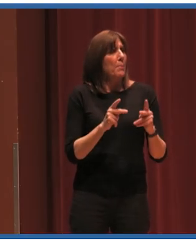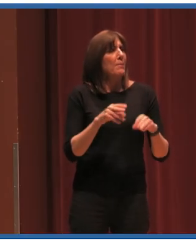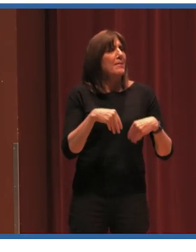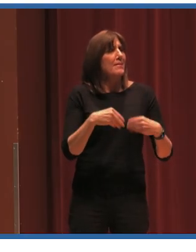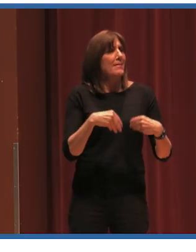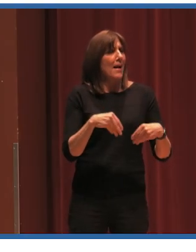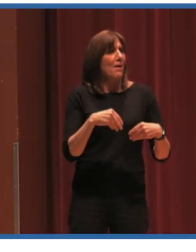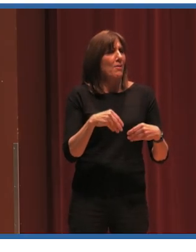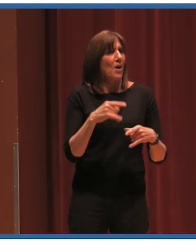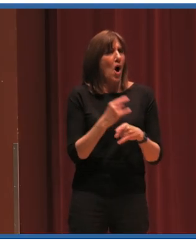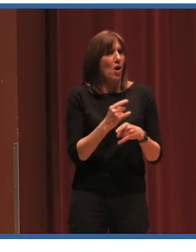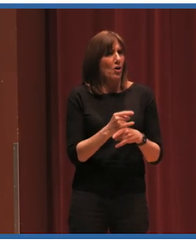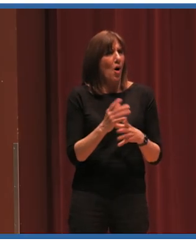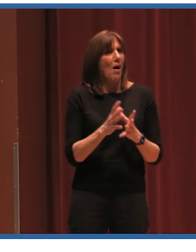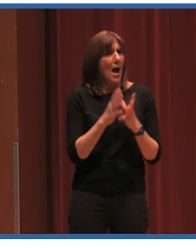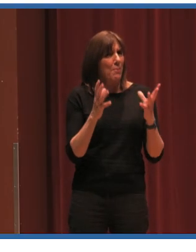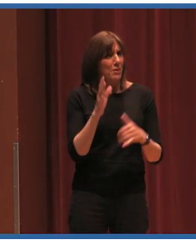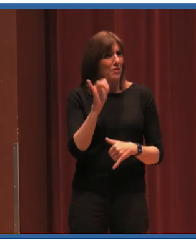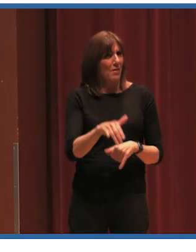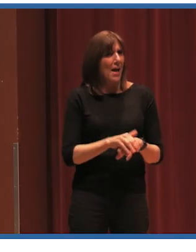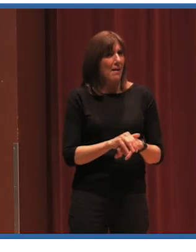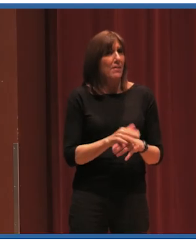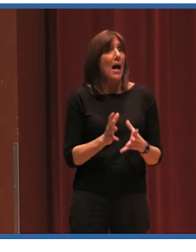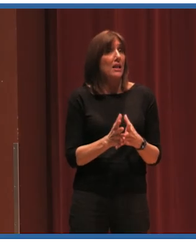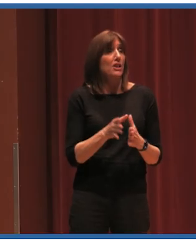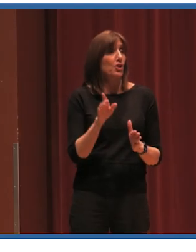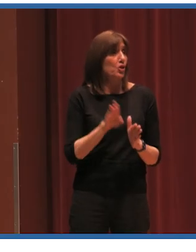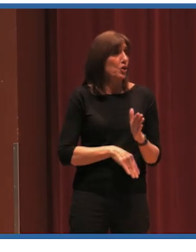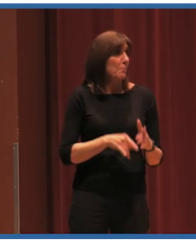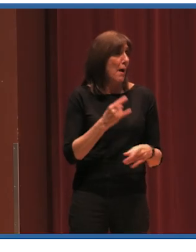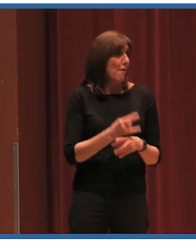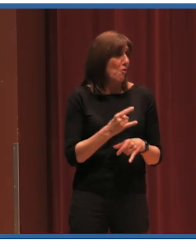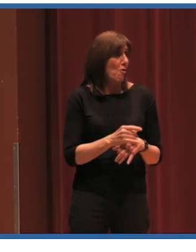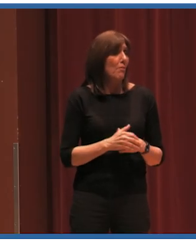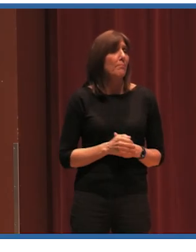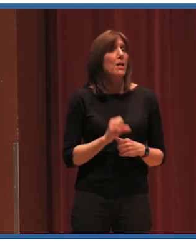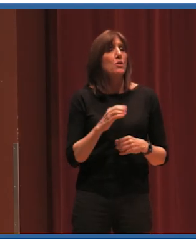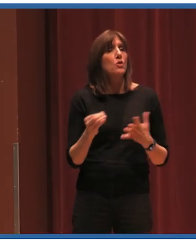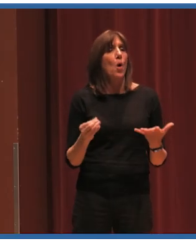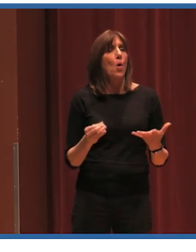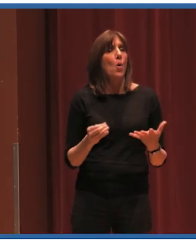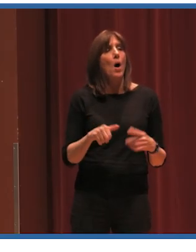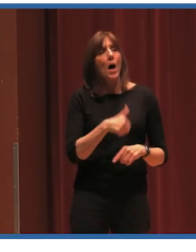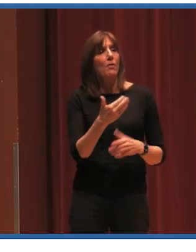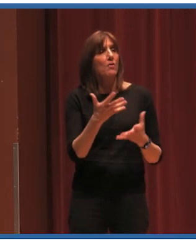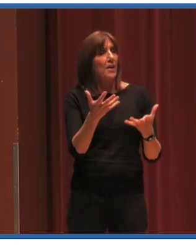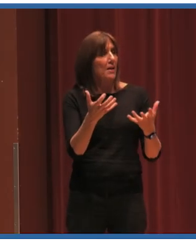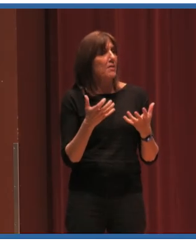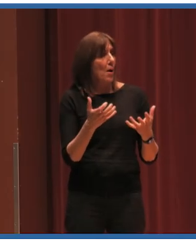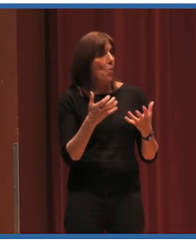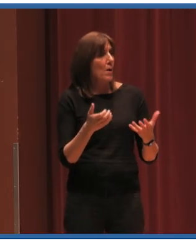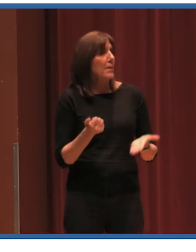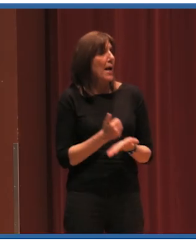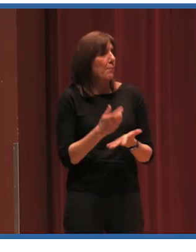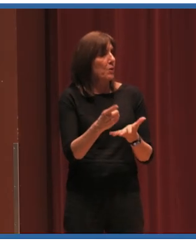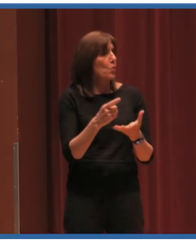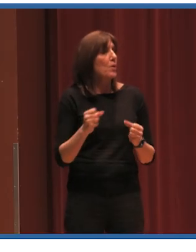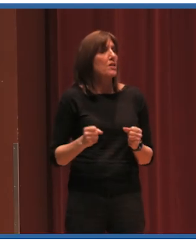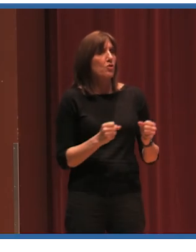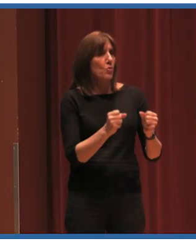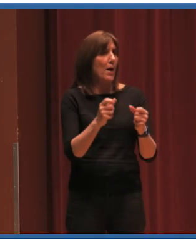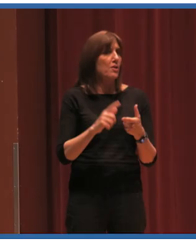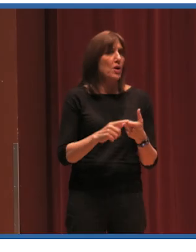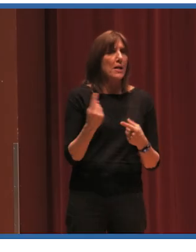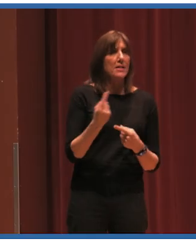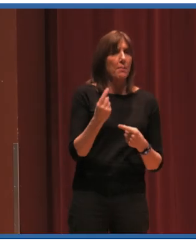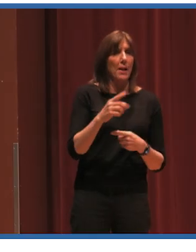at that unit price? So other geographic areas have tried some innovative strategies of setting it at something